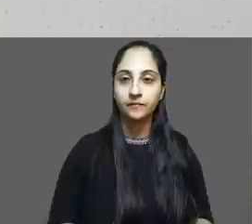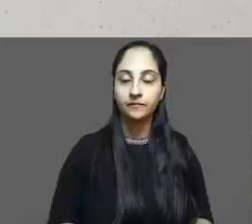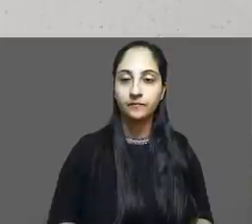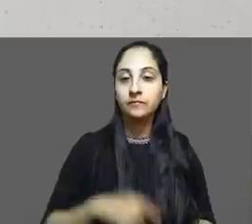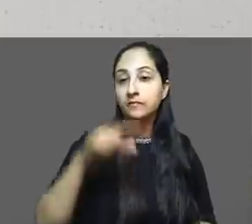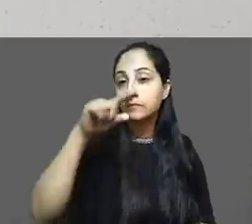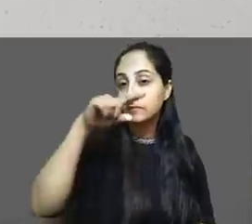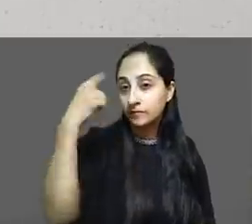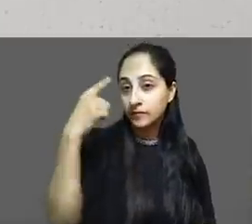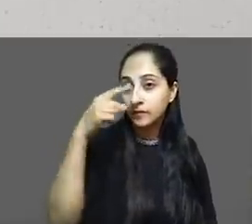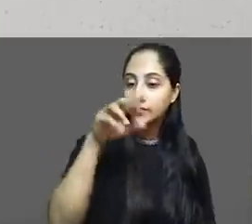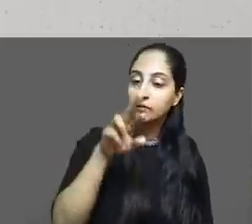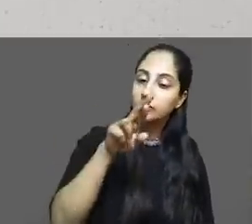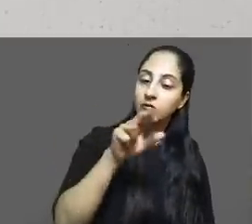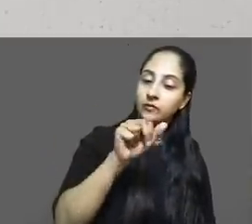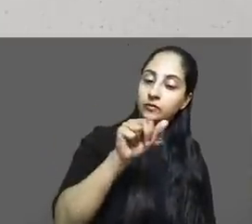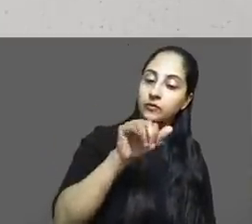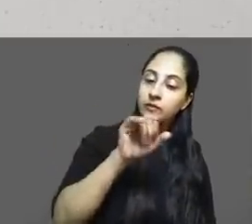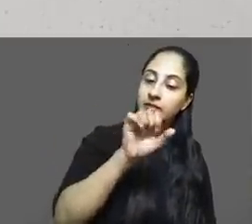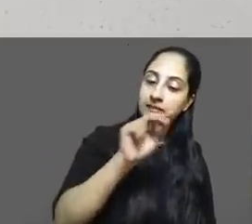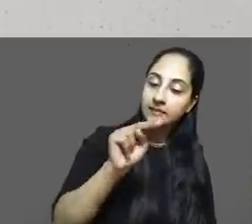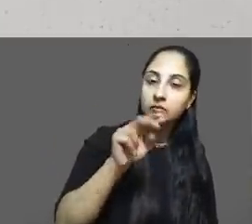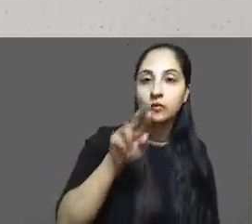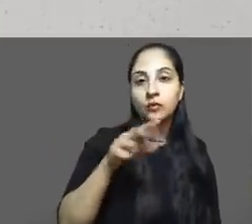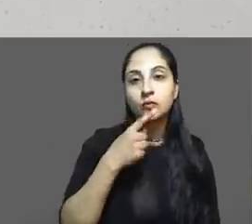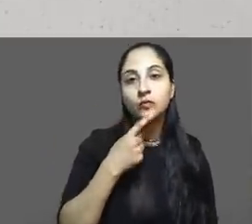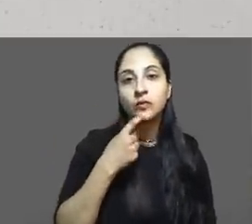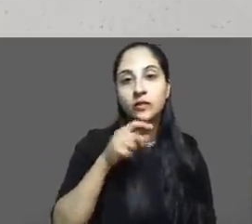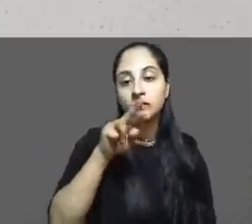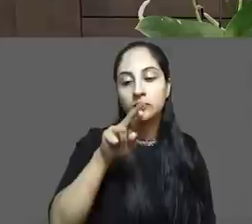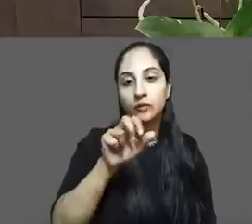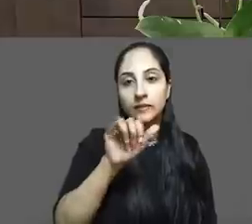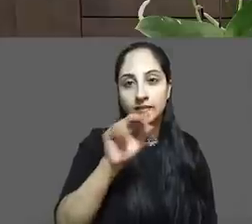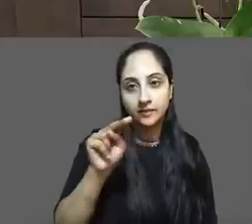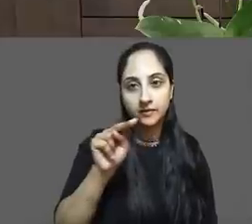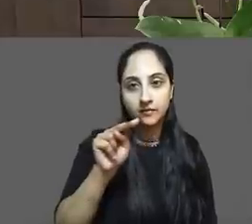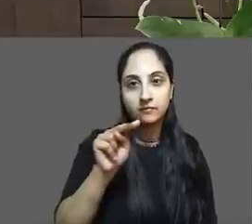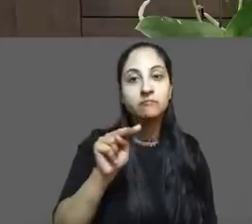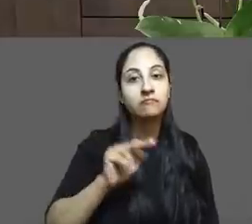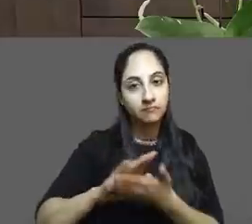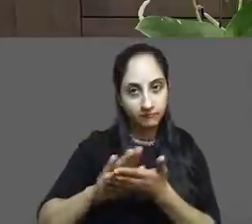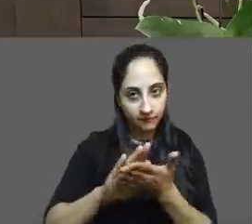We have black raisins or red raisins.